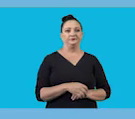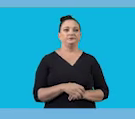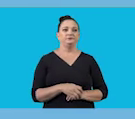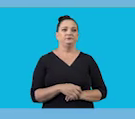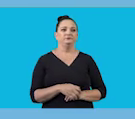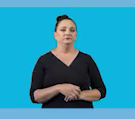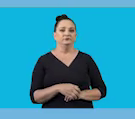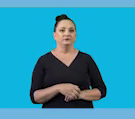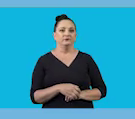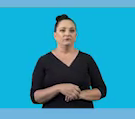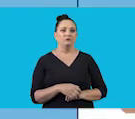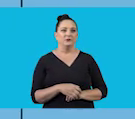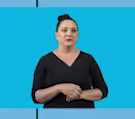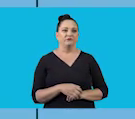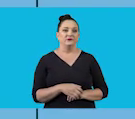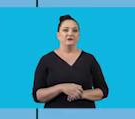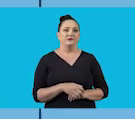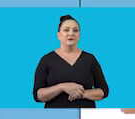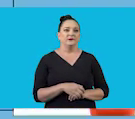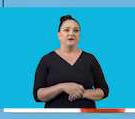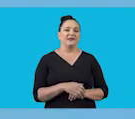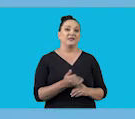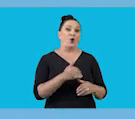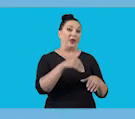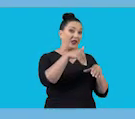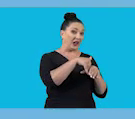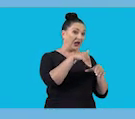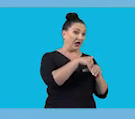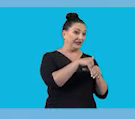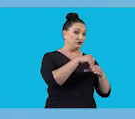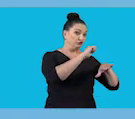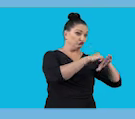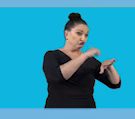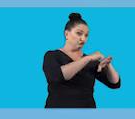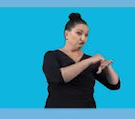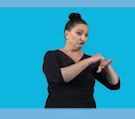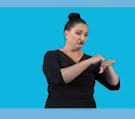The particles in a solid, they are tightly packed.